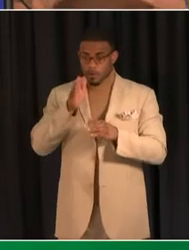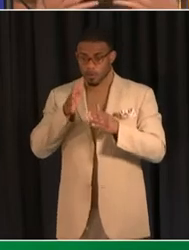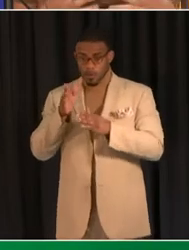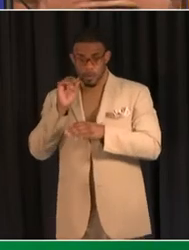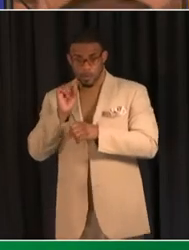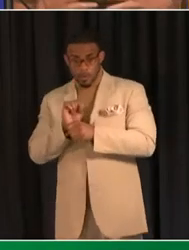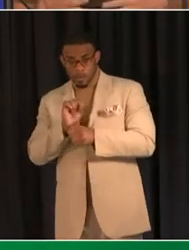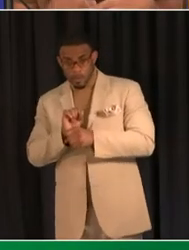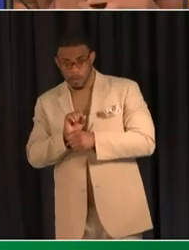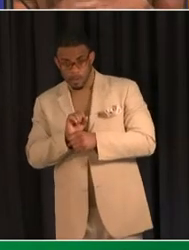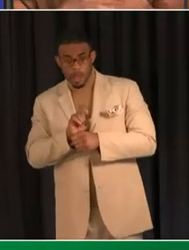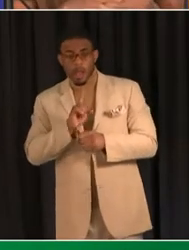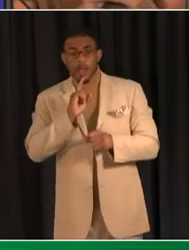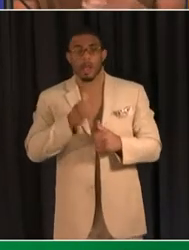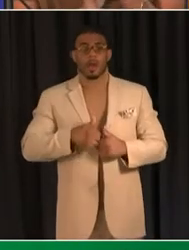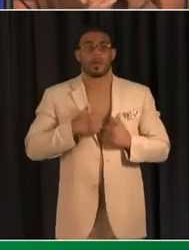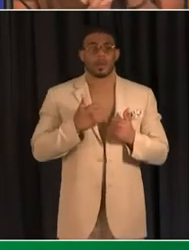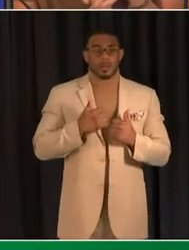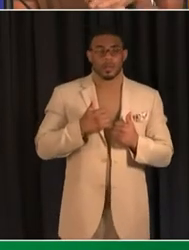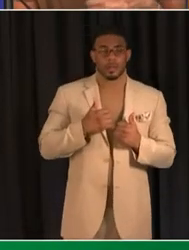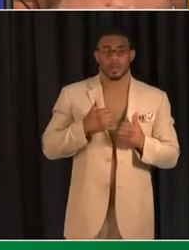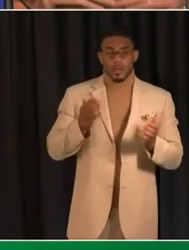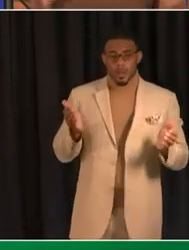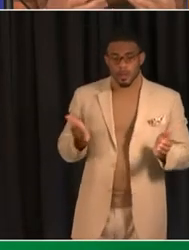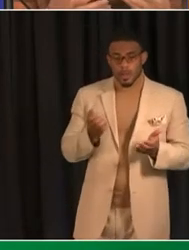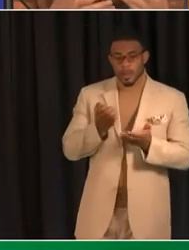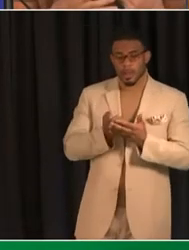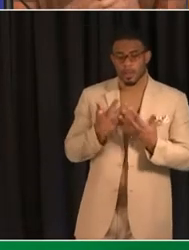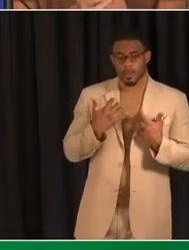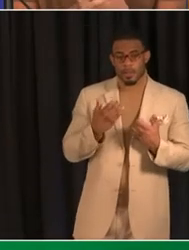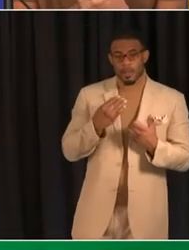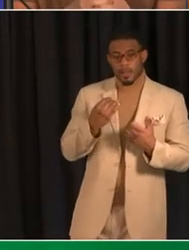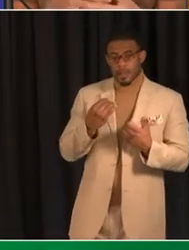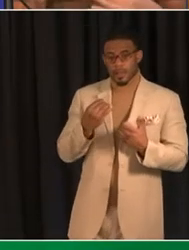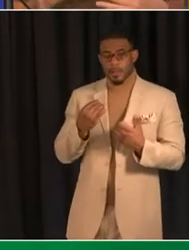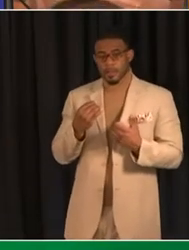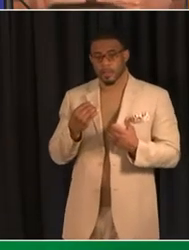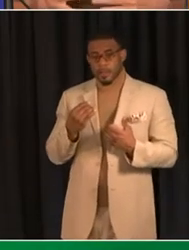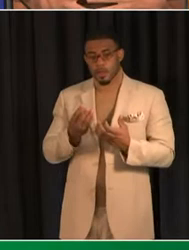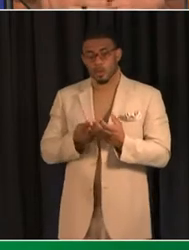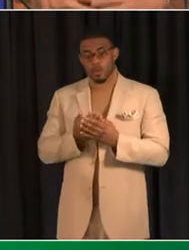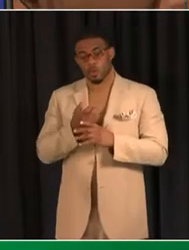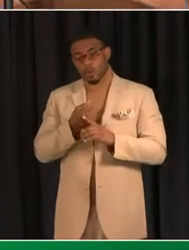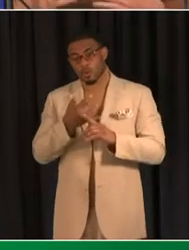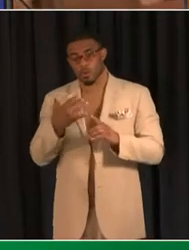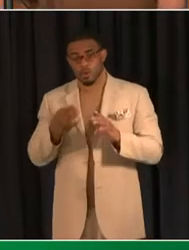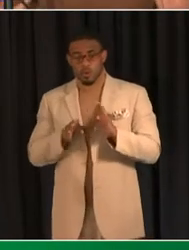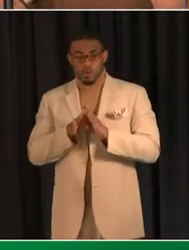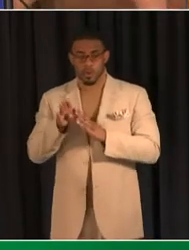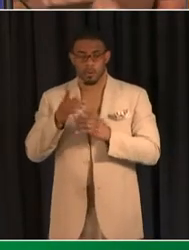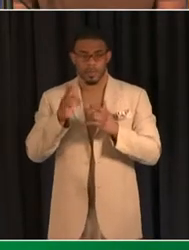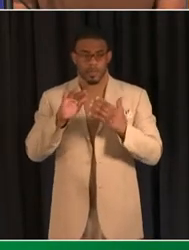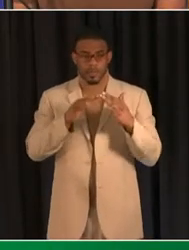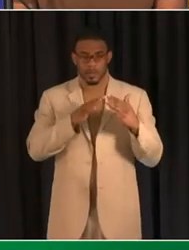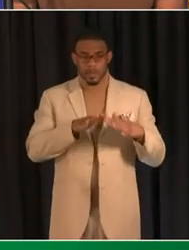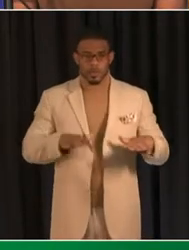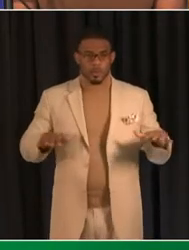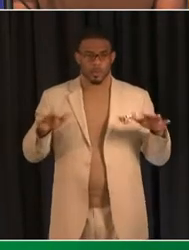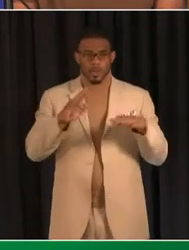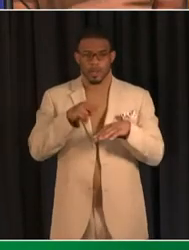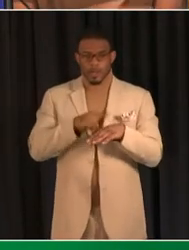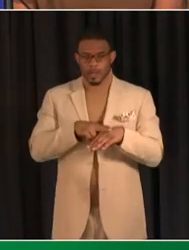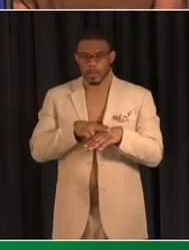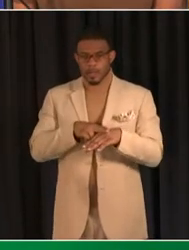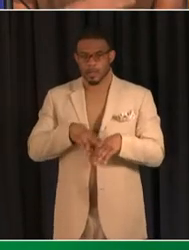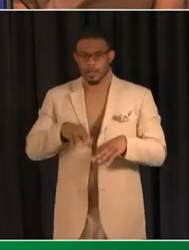our future ways of working, are resilient, foster economic recovery, and in turn, grow and thrive big cities